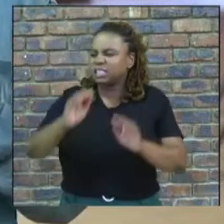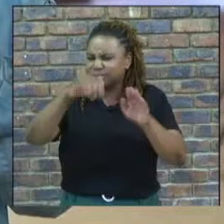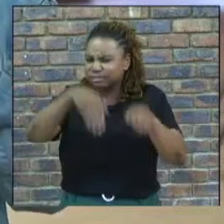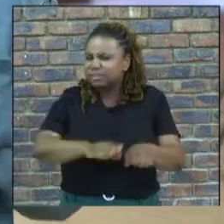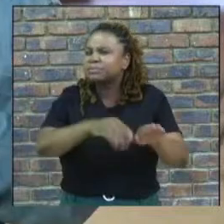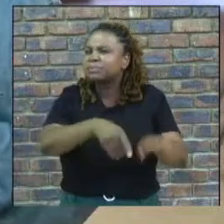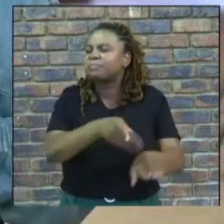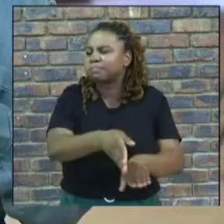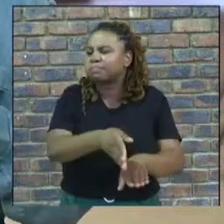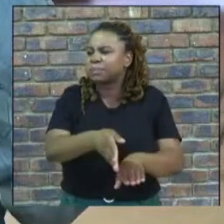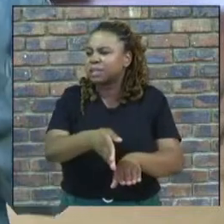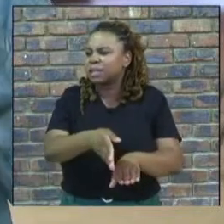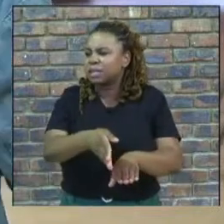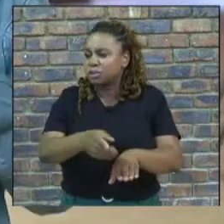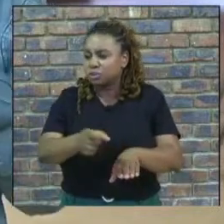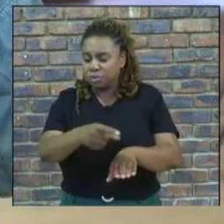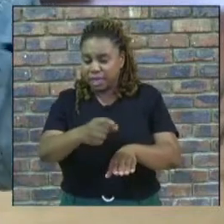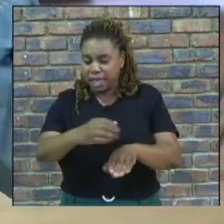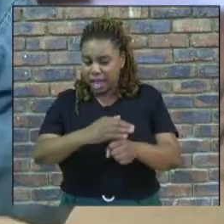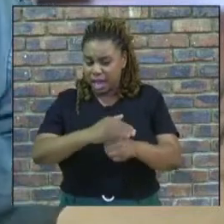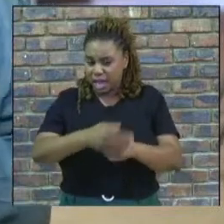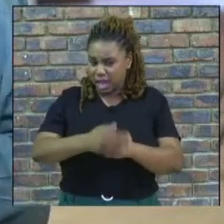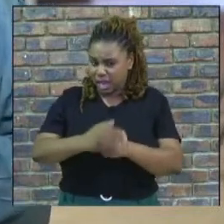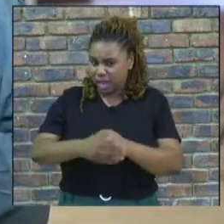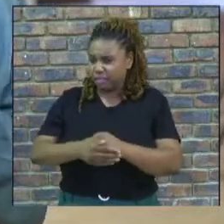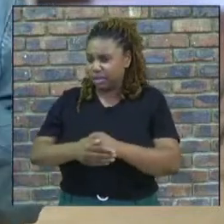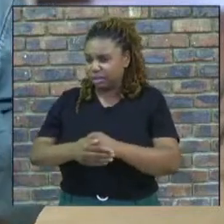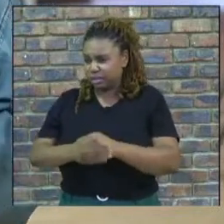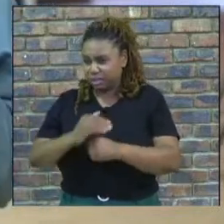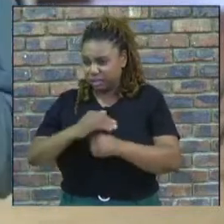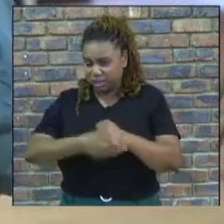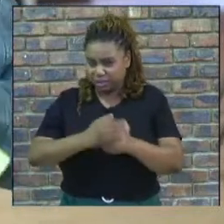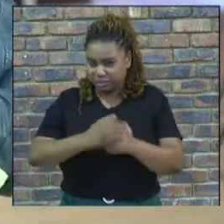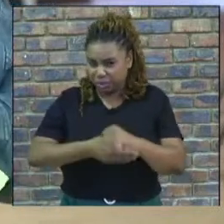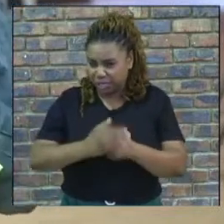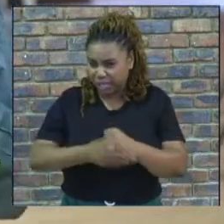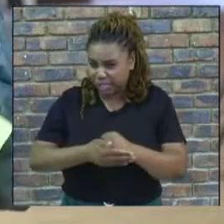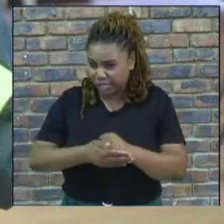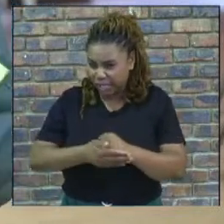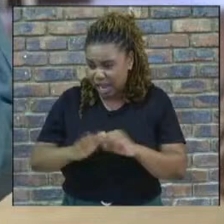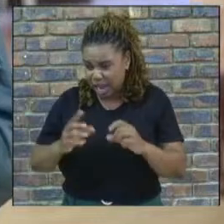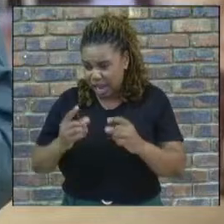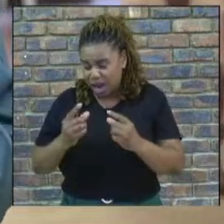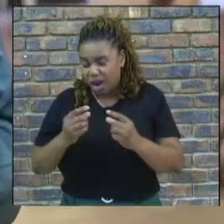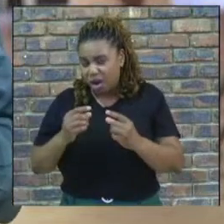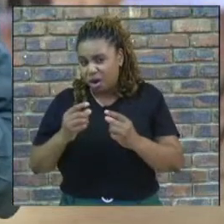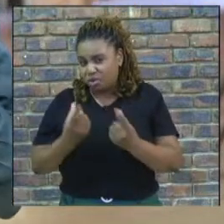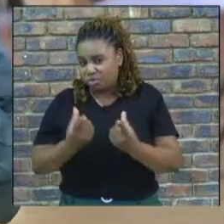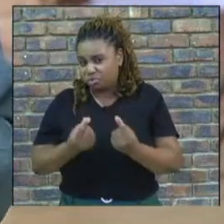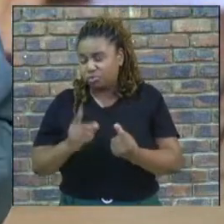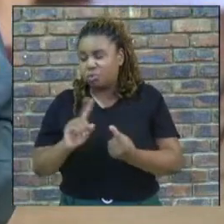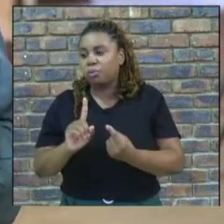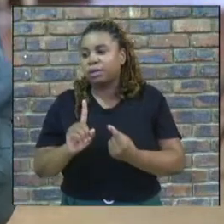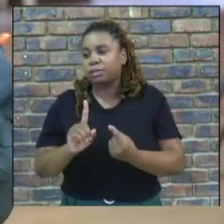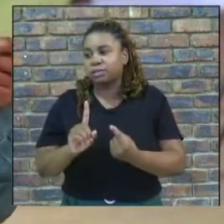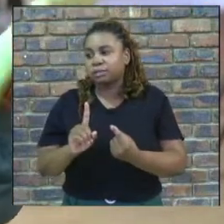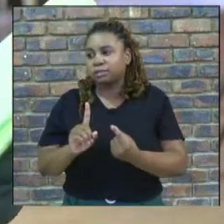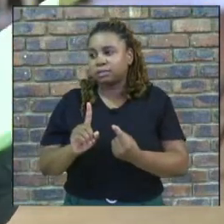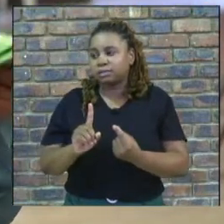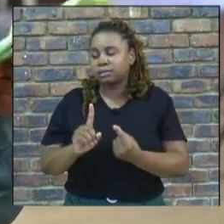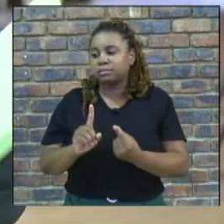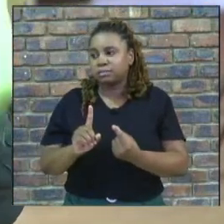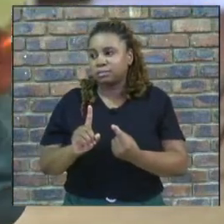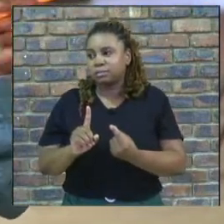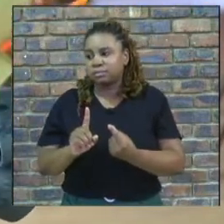umthetho okhona ukuthi uyoprotecta lezo ngoba nazo ukudla kwethu if sikubulala njengoba sibona kunama